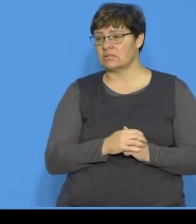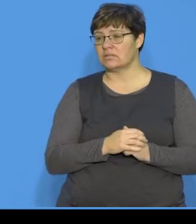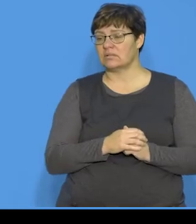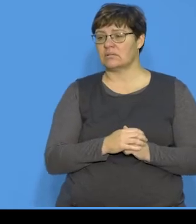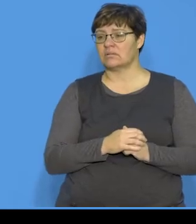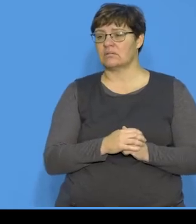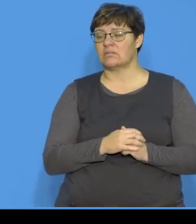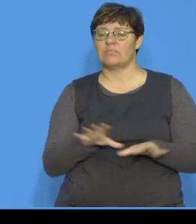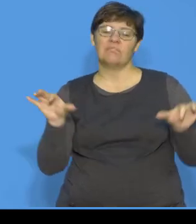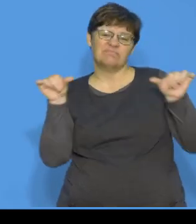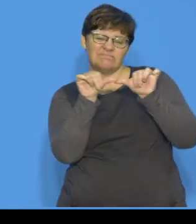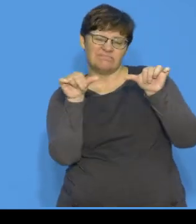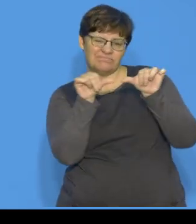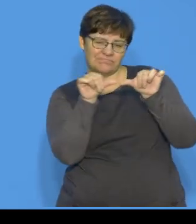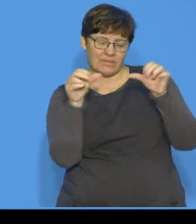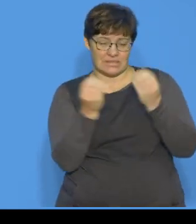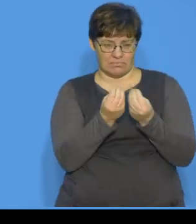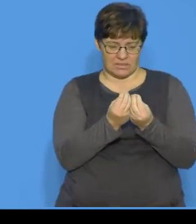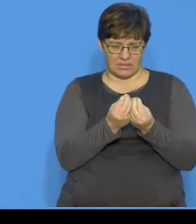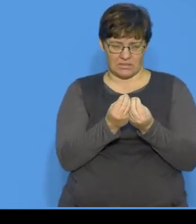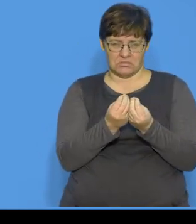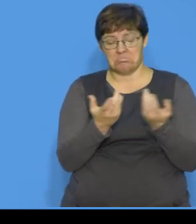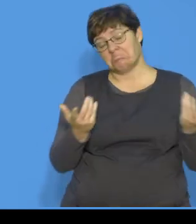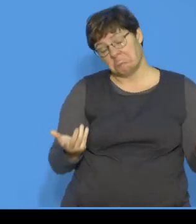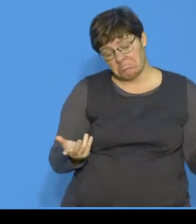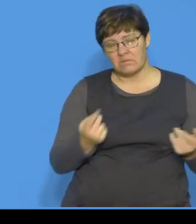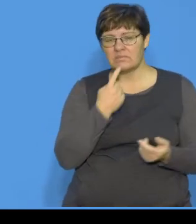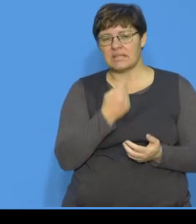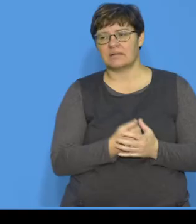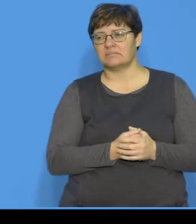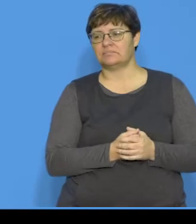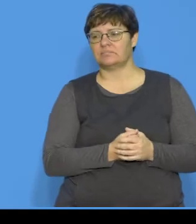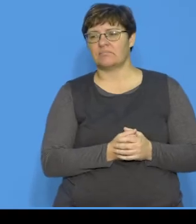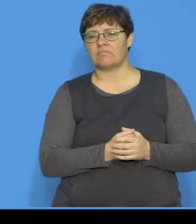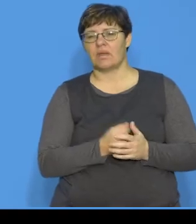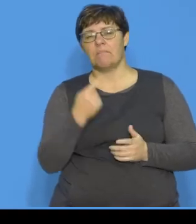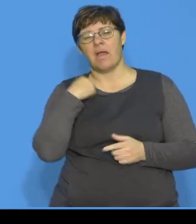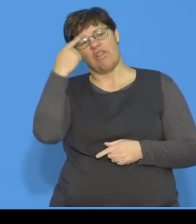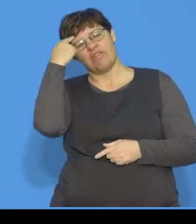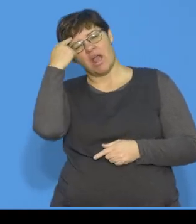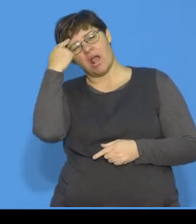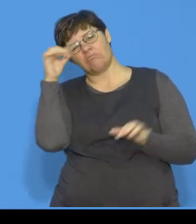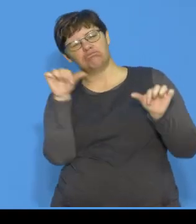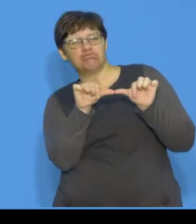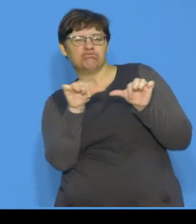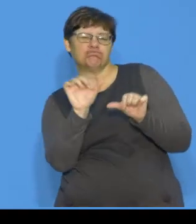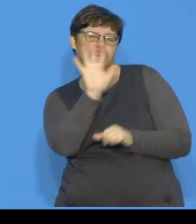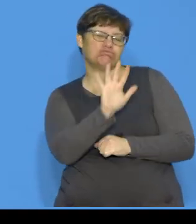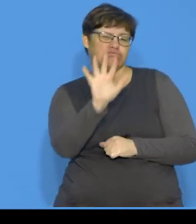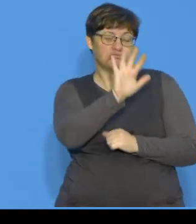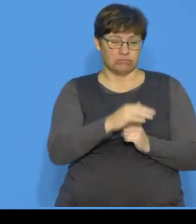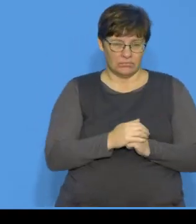we estimate something, I suppose you could call it a guess, but it's a